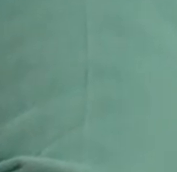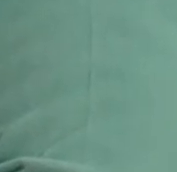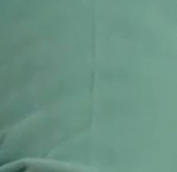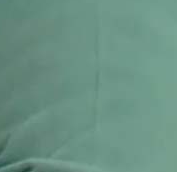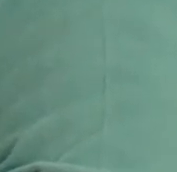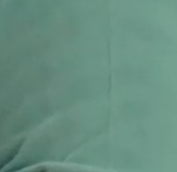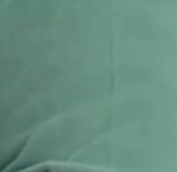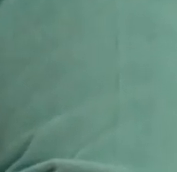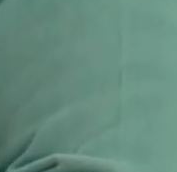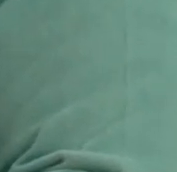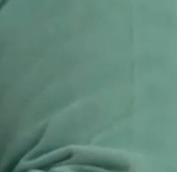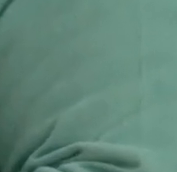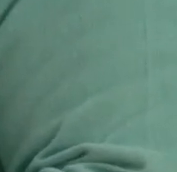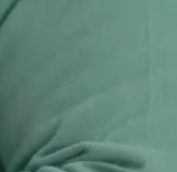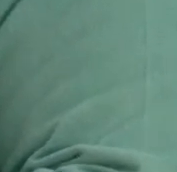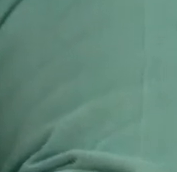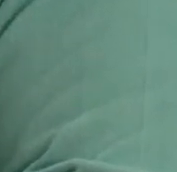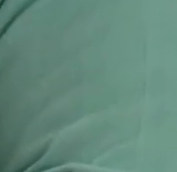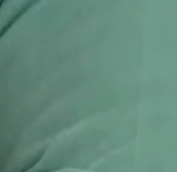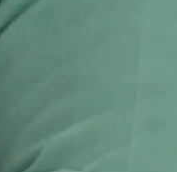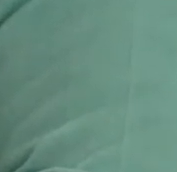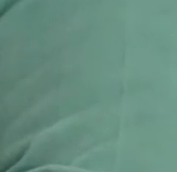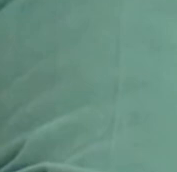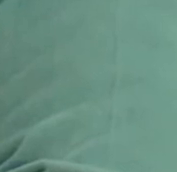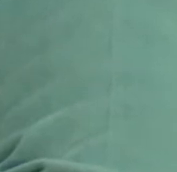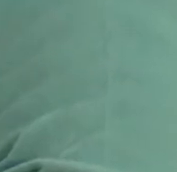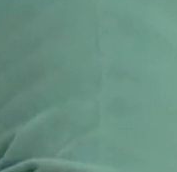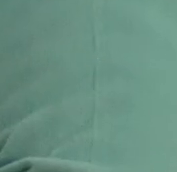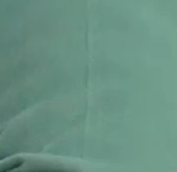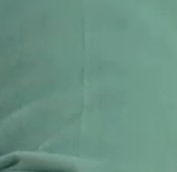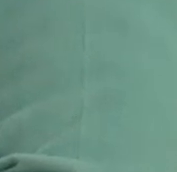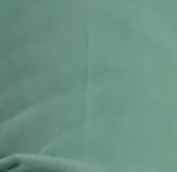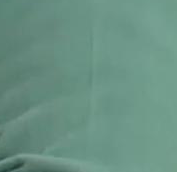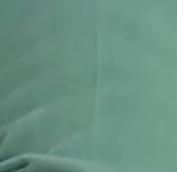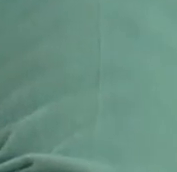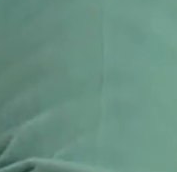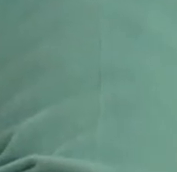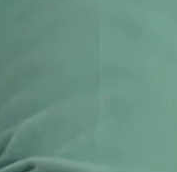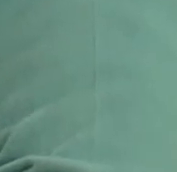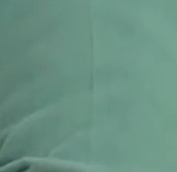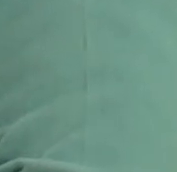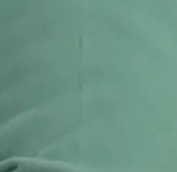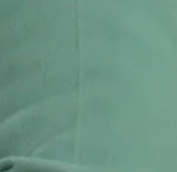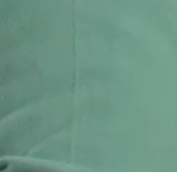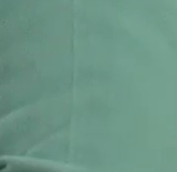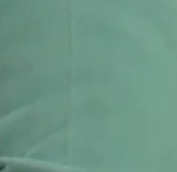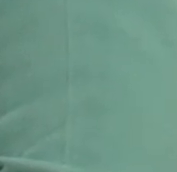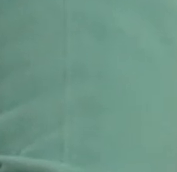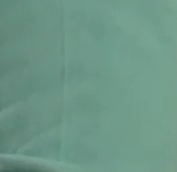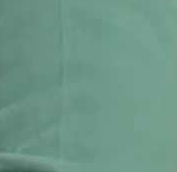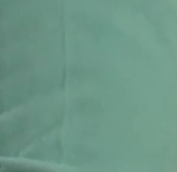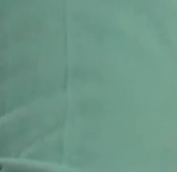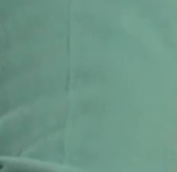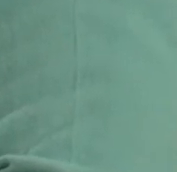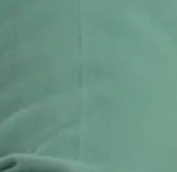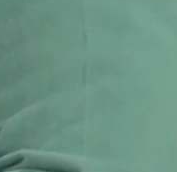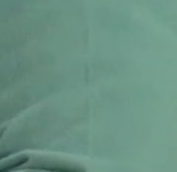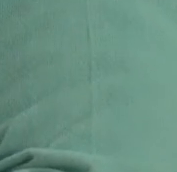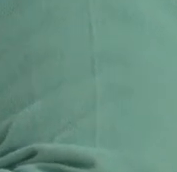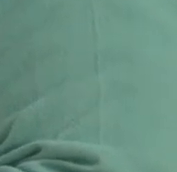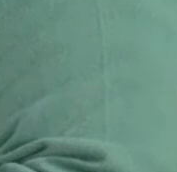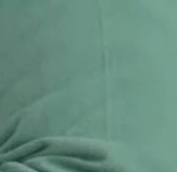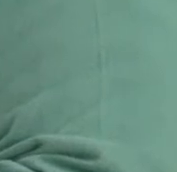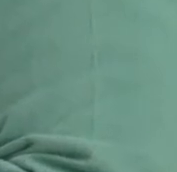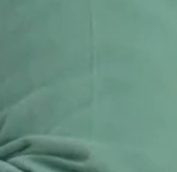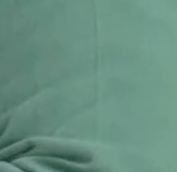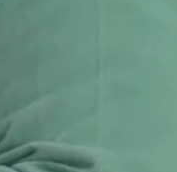and it's from the church that is called forak so he said he supports the bill and the problem